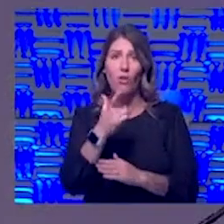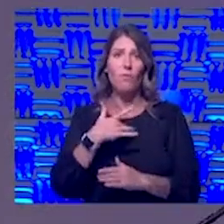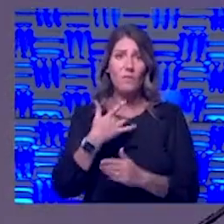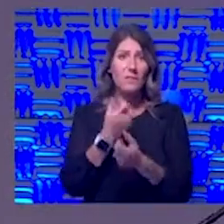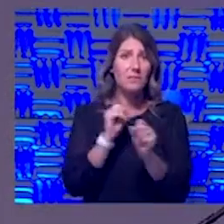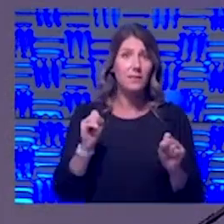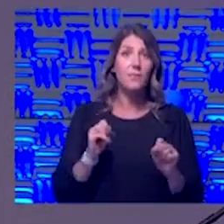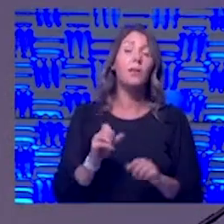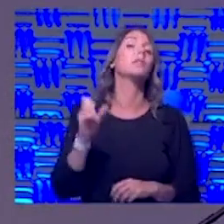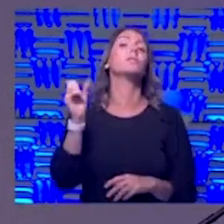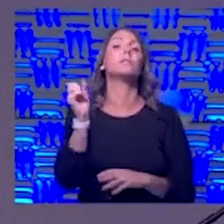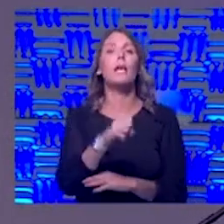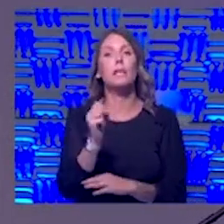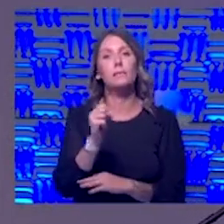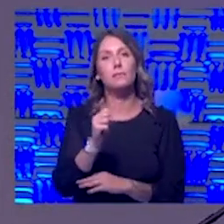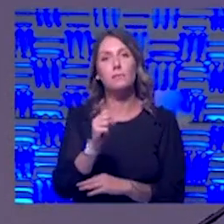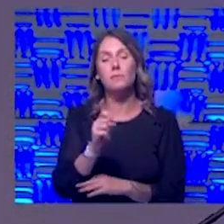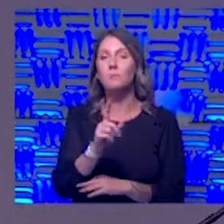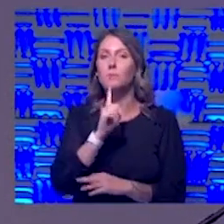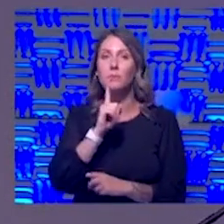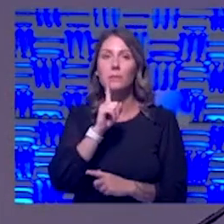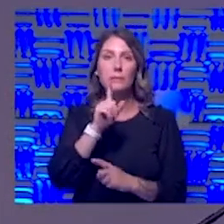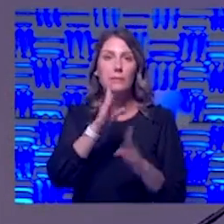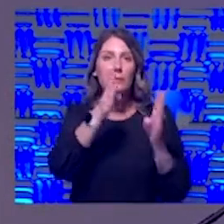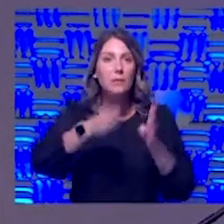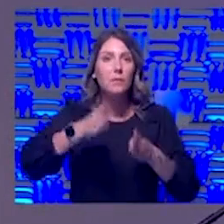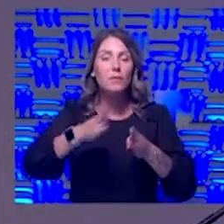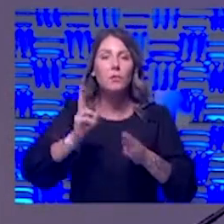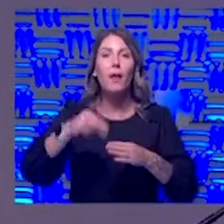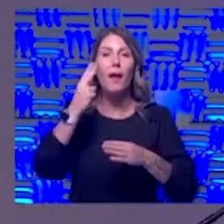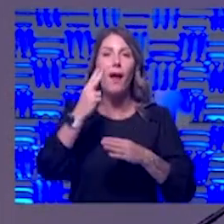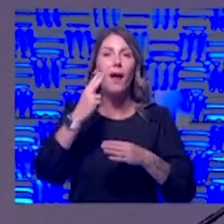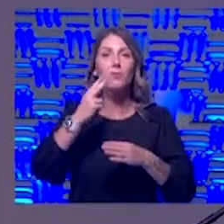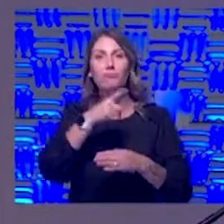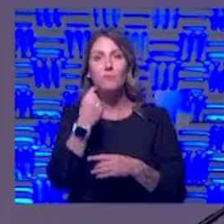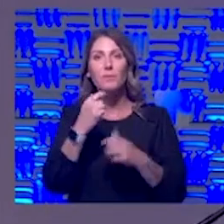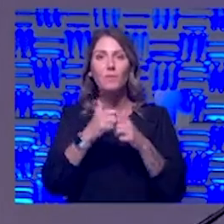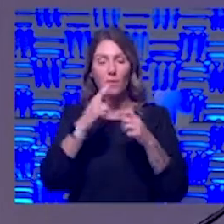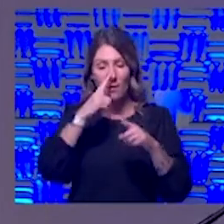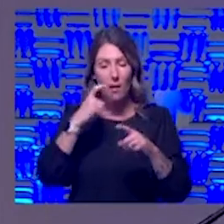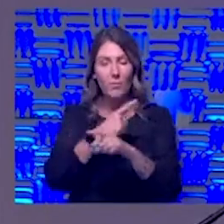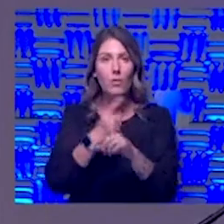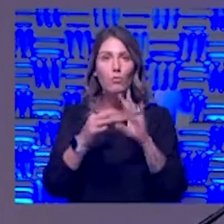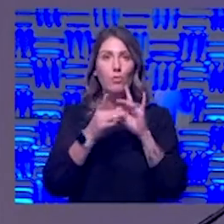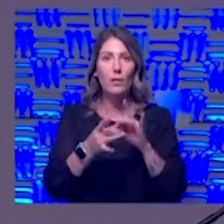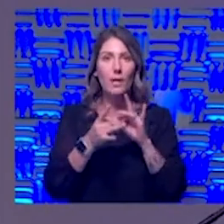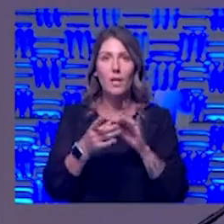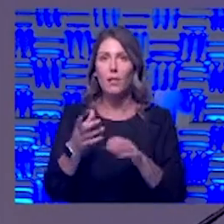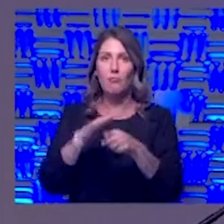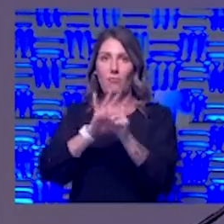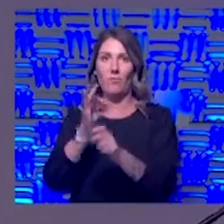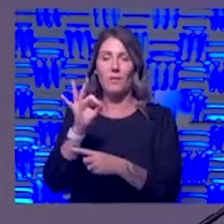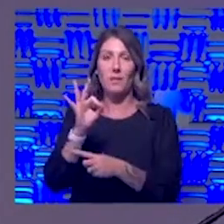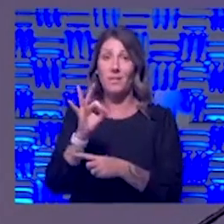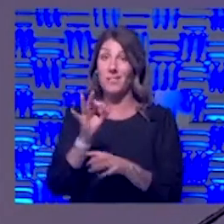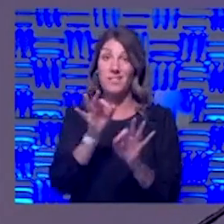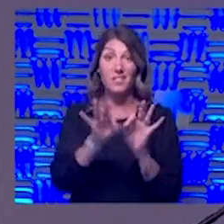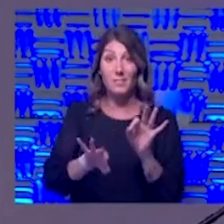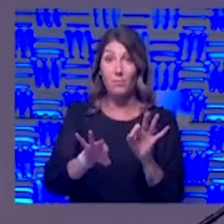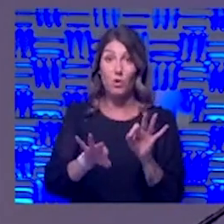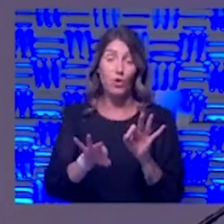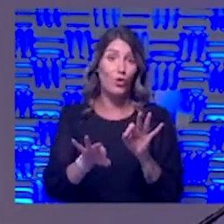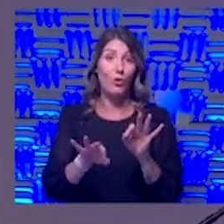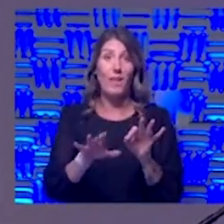have. And certainly individuals who are at higher risk for complications from coronavirus. And it's as simple for me